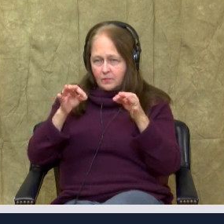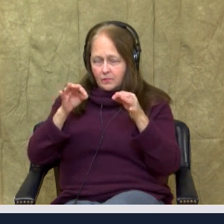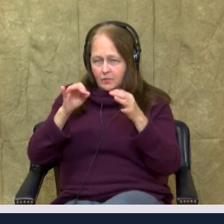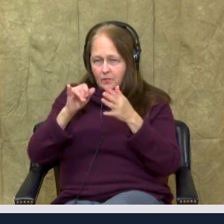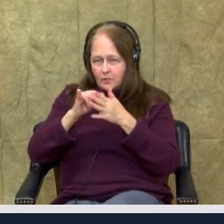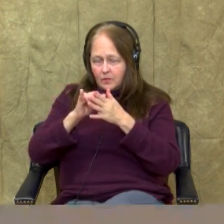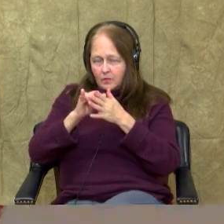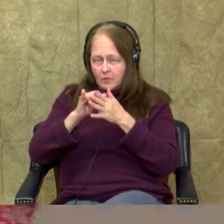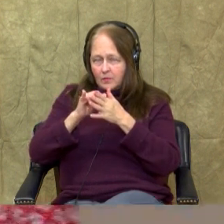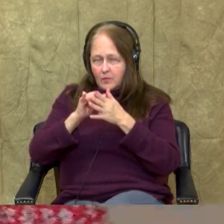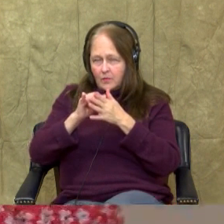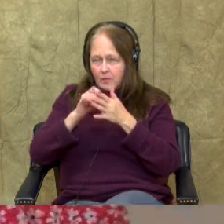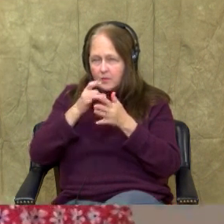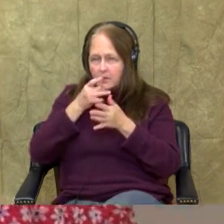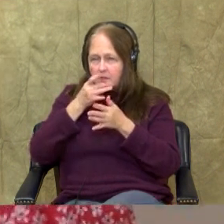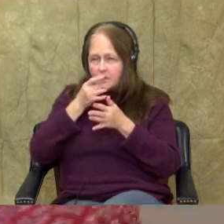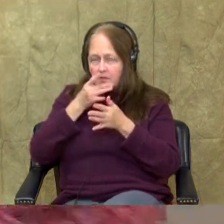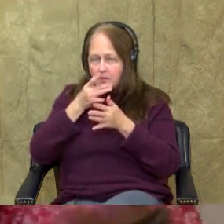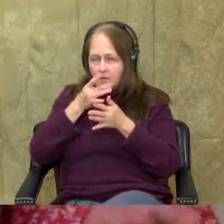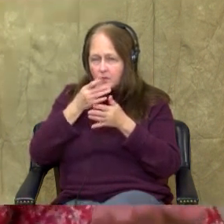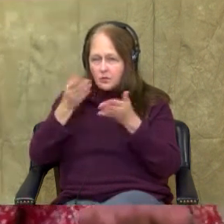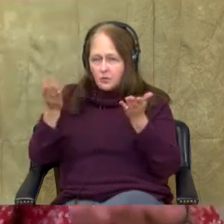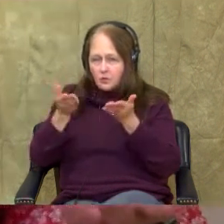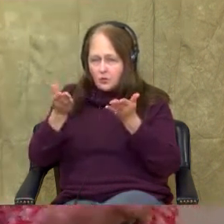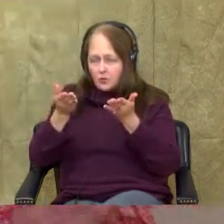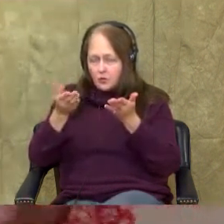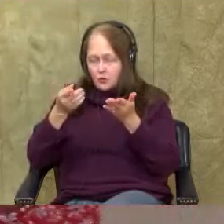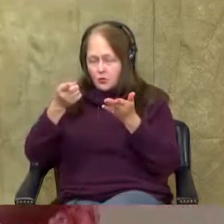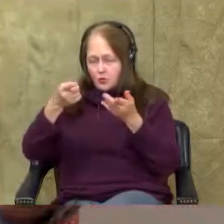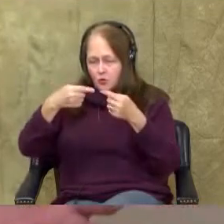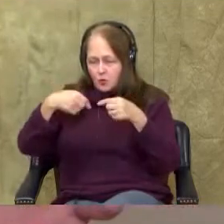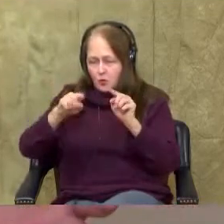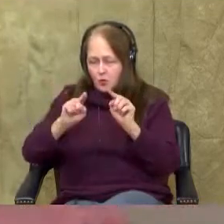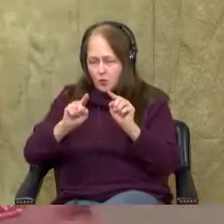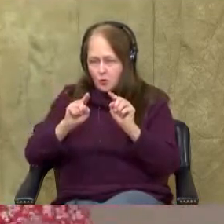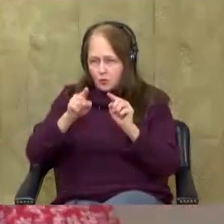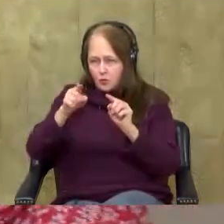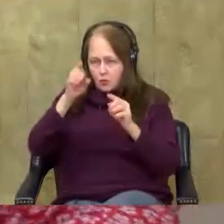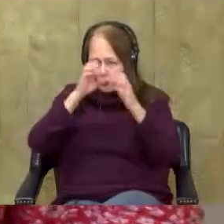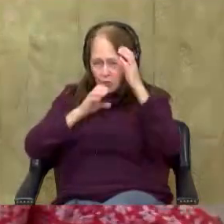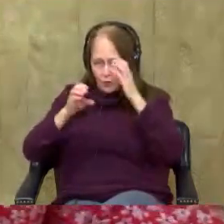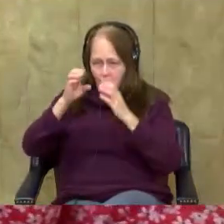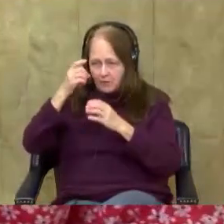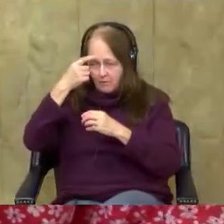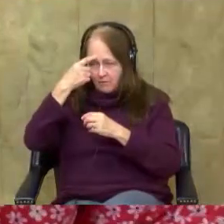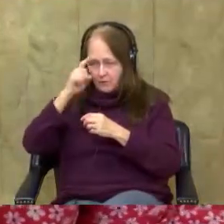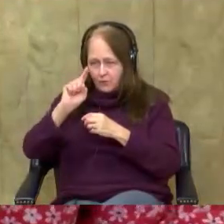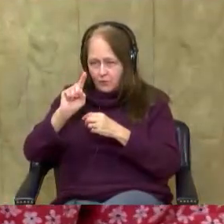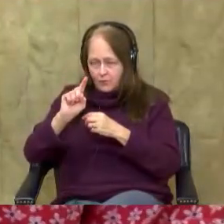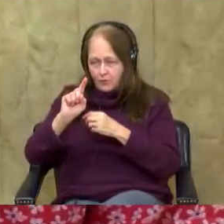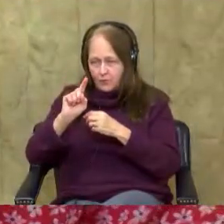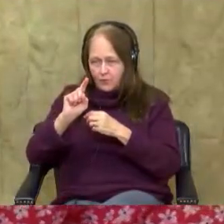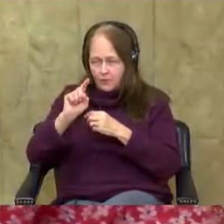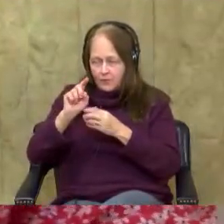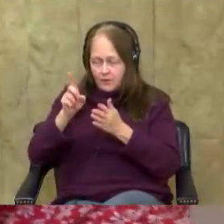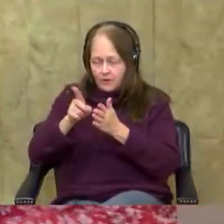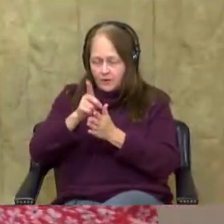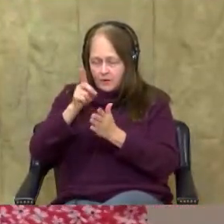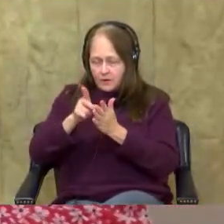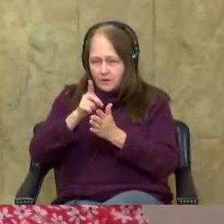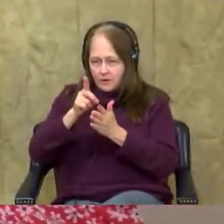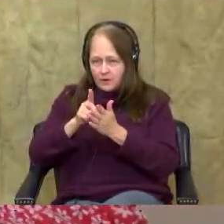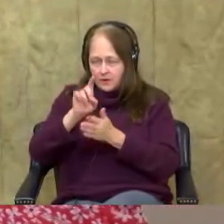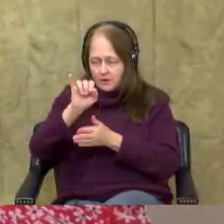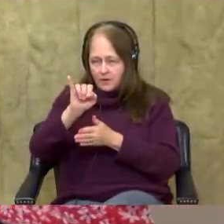flashing light bulb that says, here you go, this is what you're looking for. So the signal words for definitions would